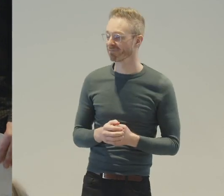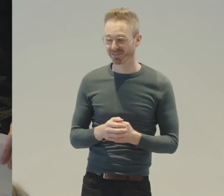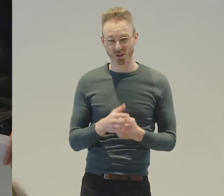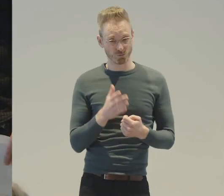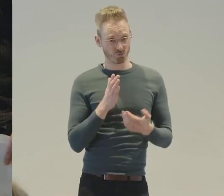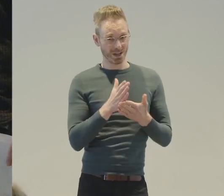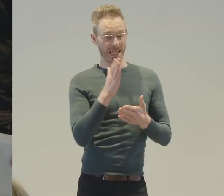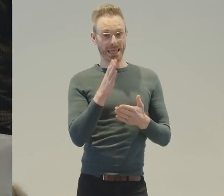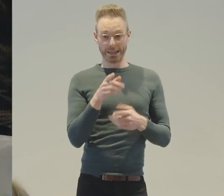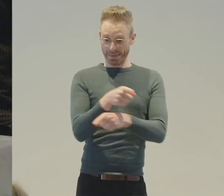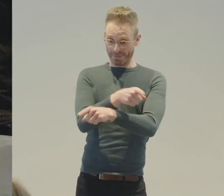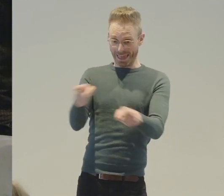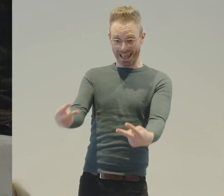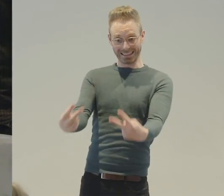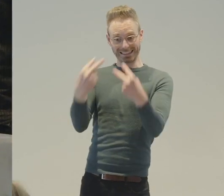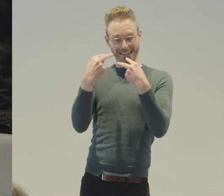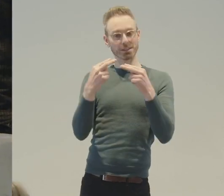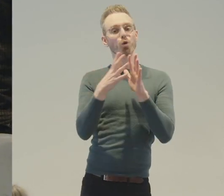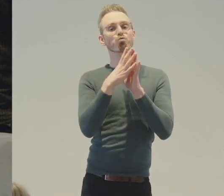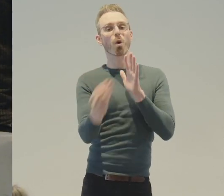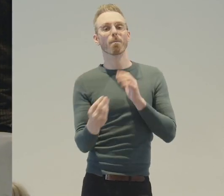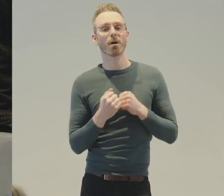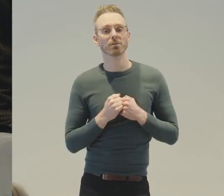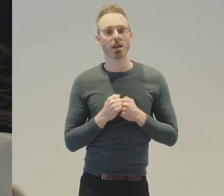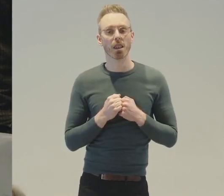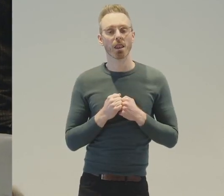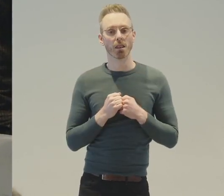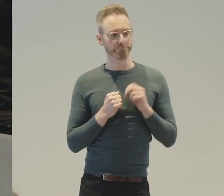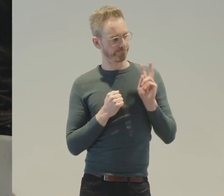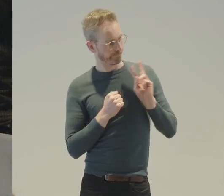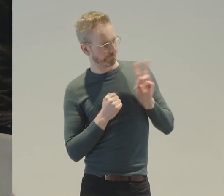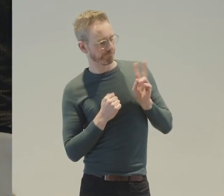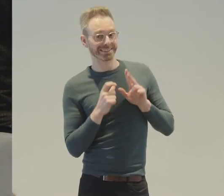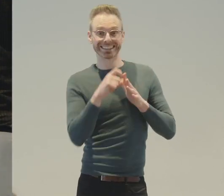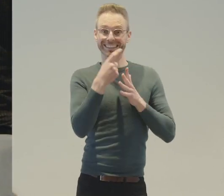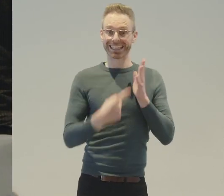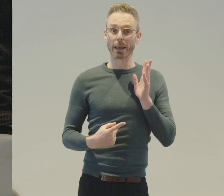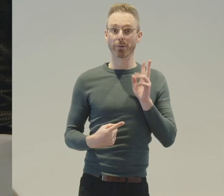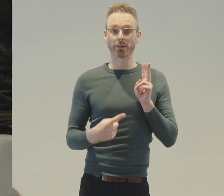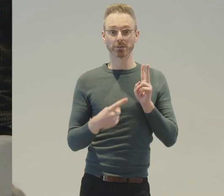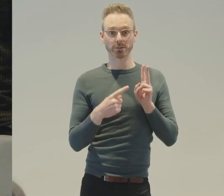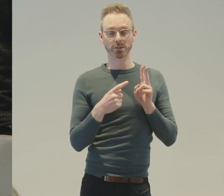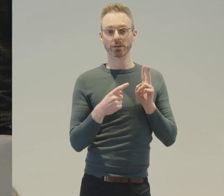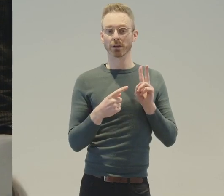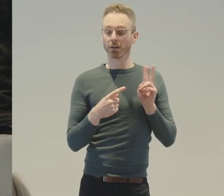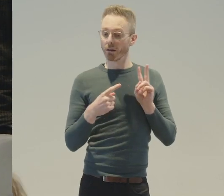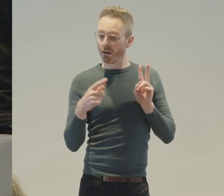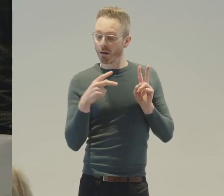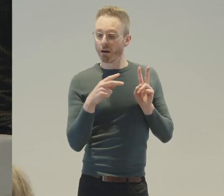a role model for that person for